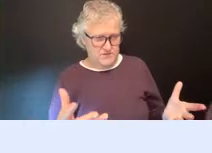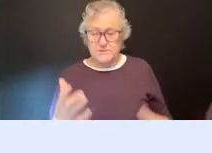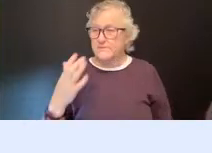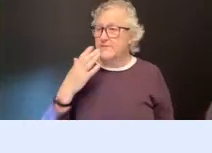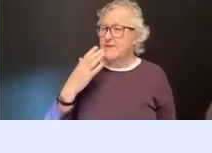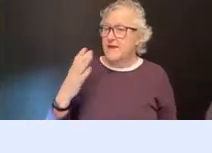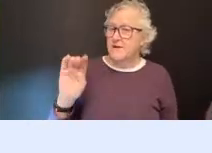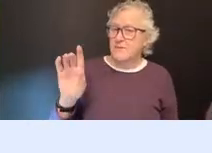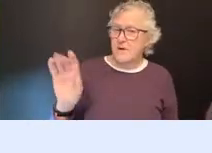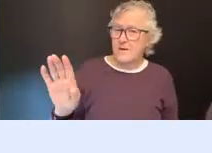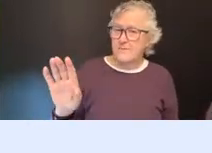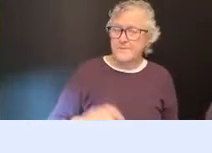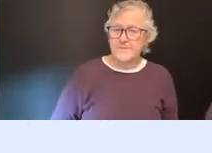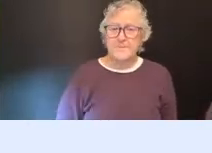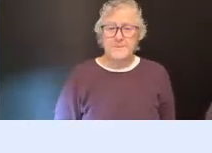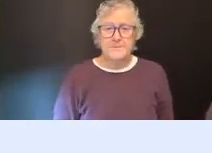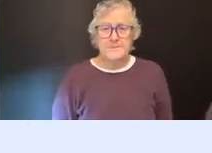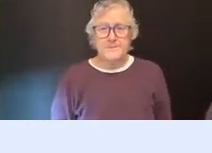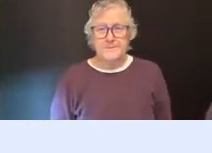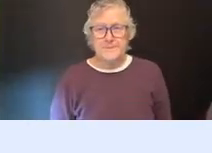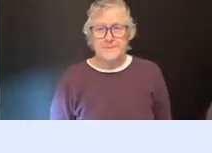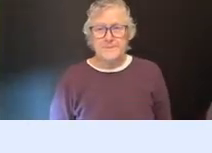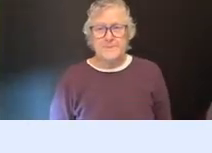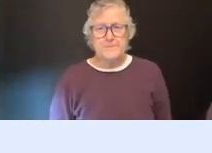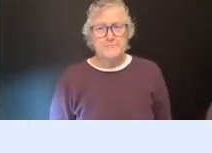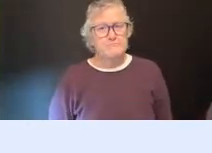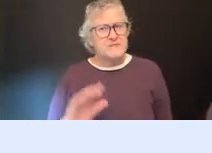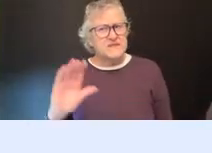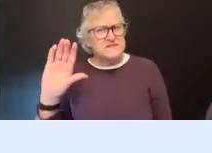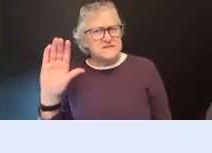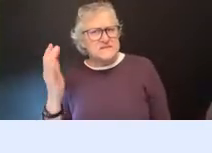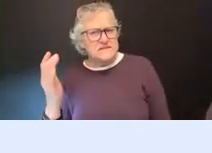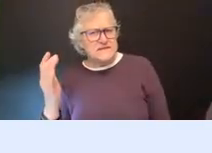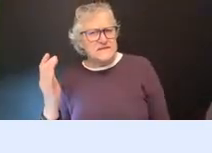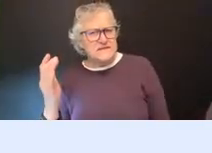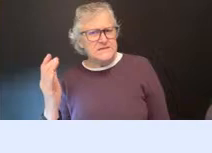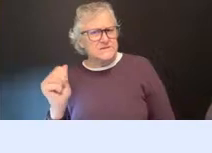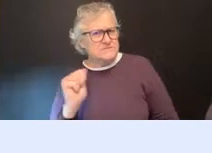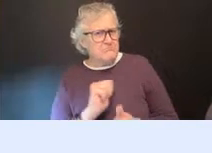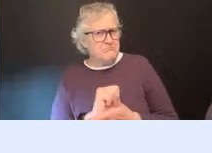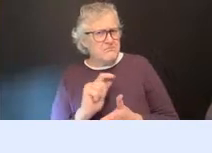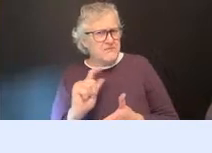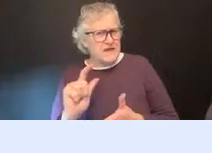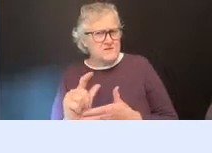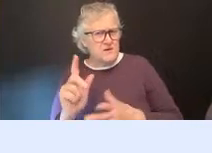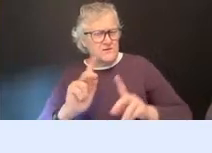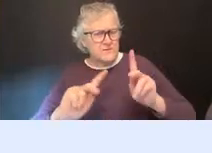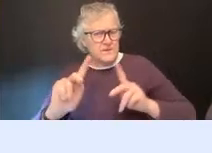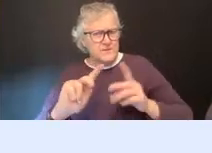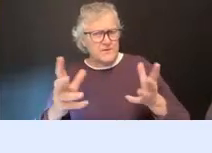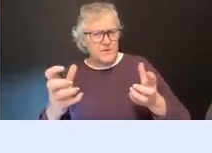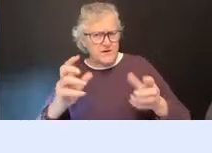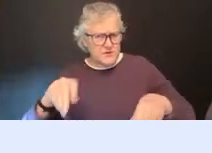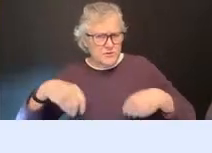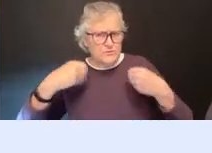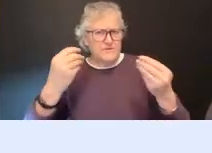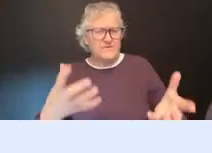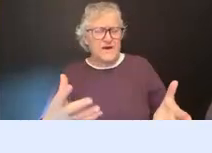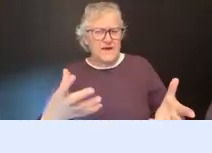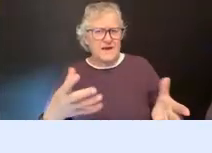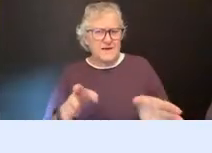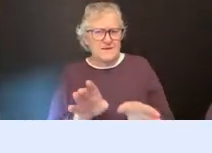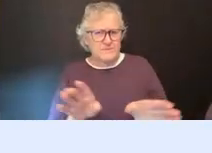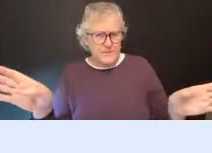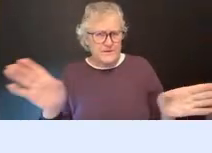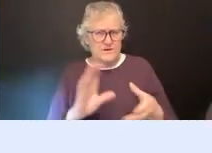I think it looks like that is all of the folks that are wanting to provide public comment. And again, you're able